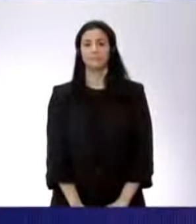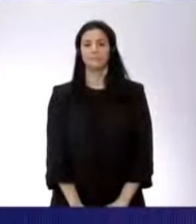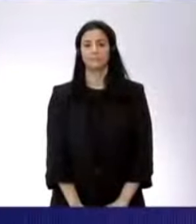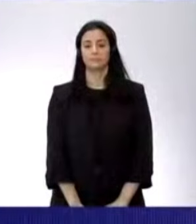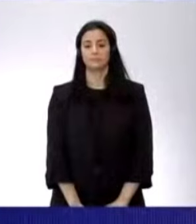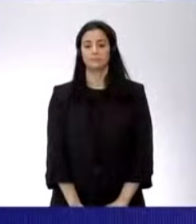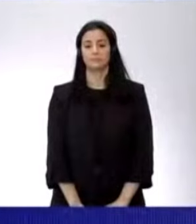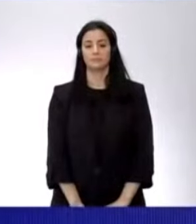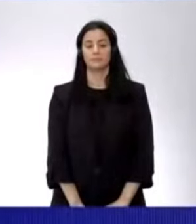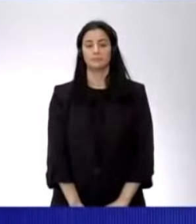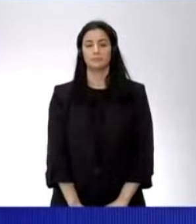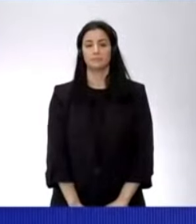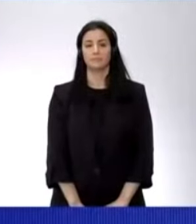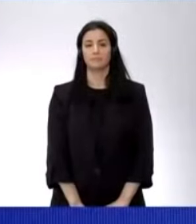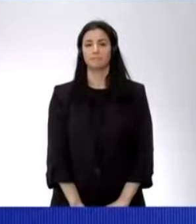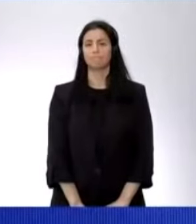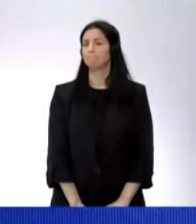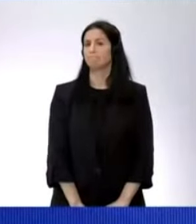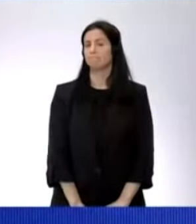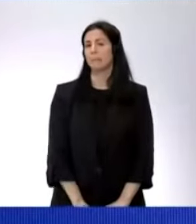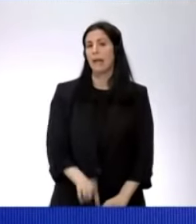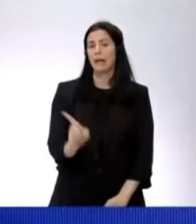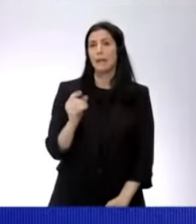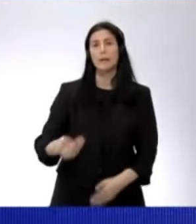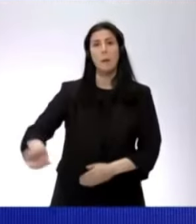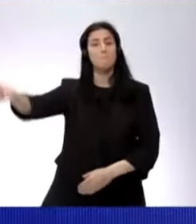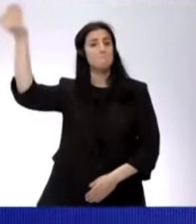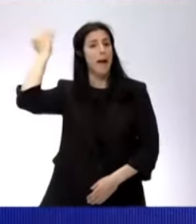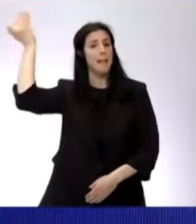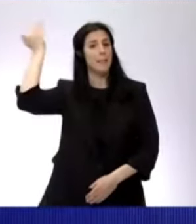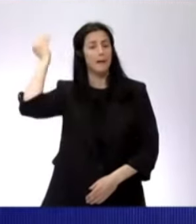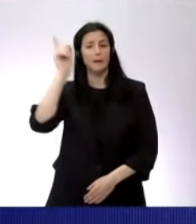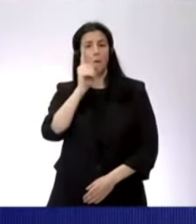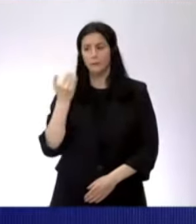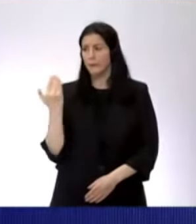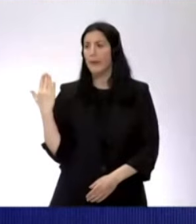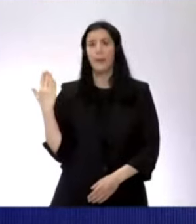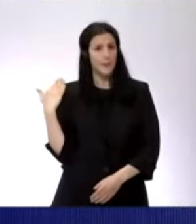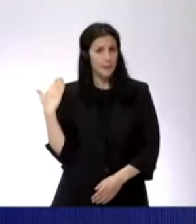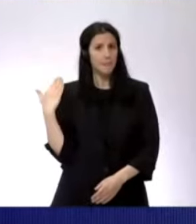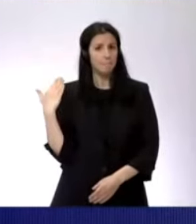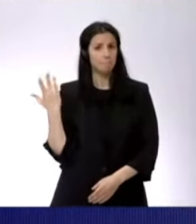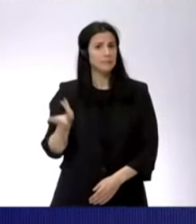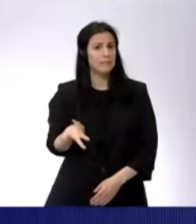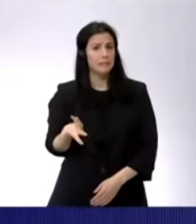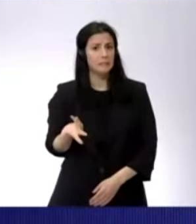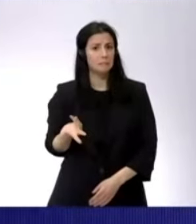It is not so long ago that Greece was starring into the abyss.